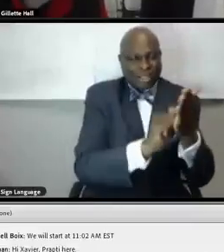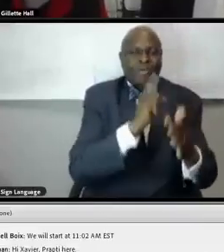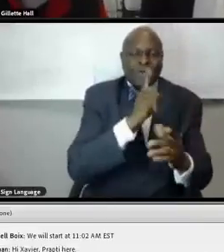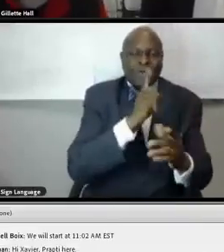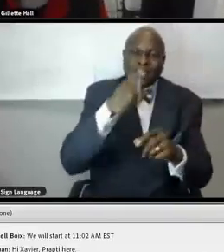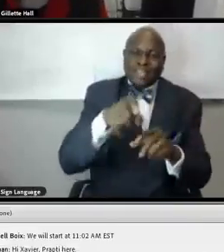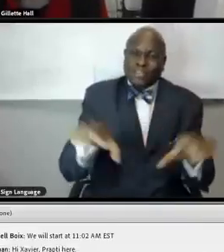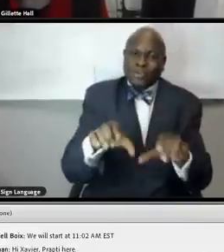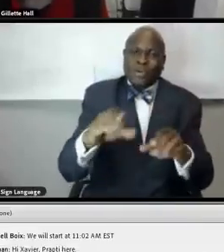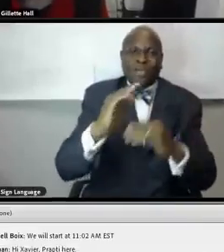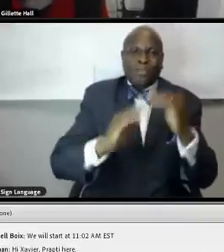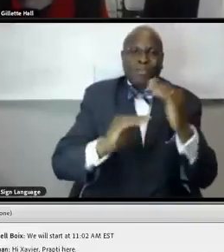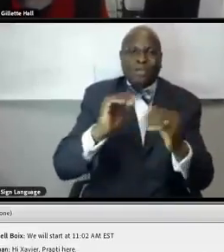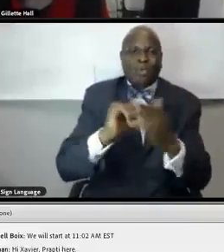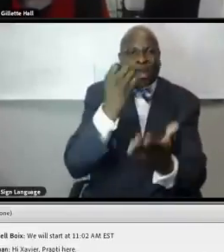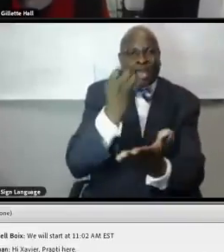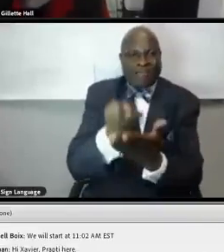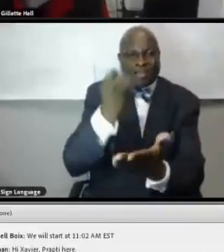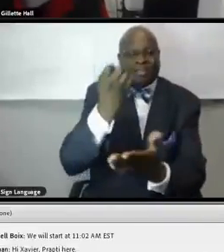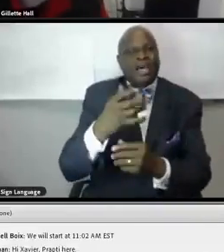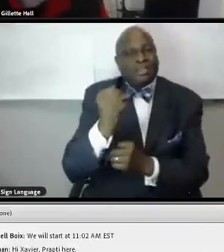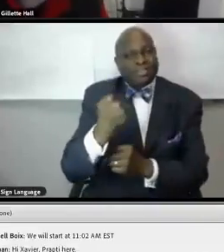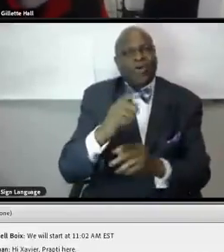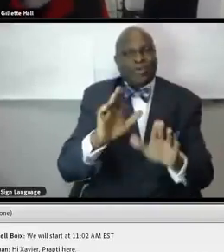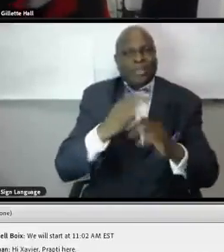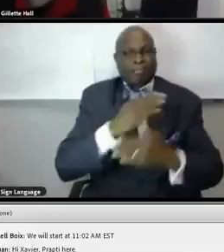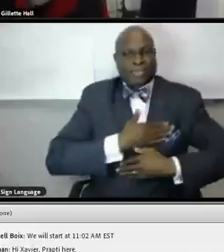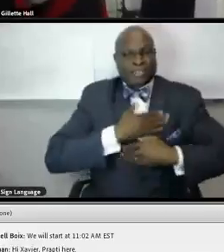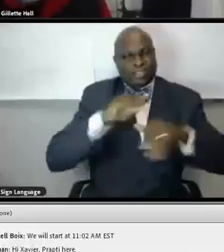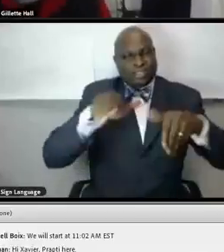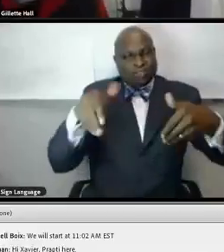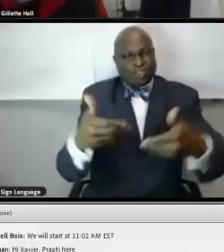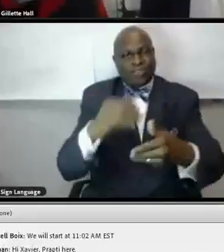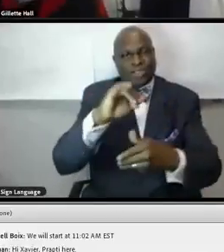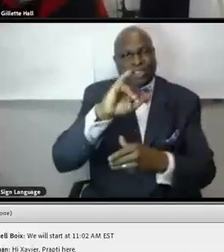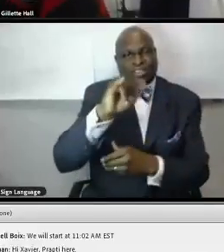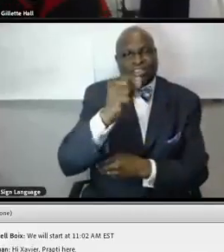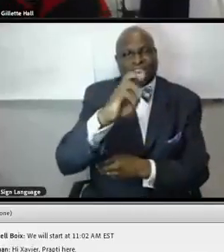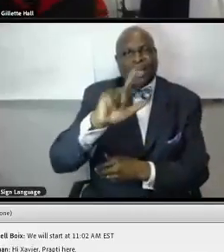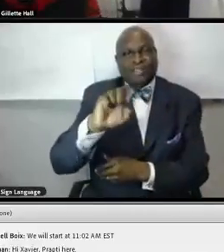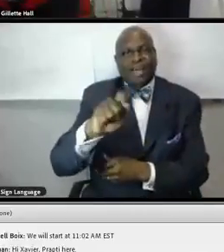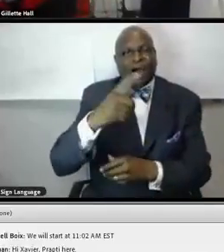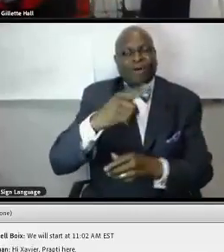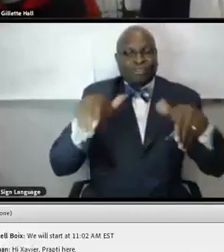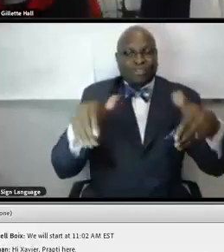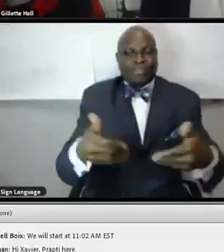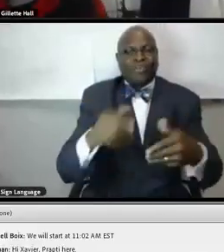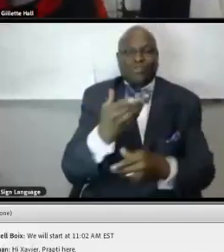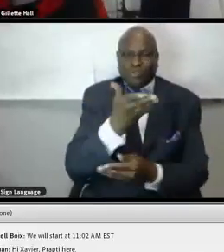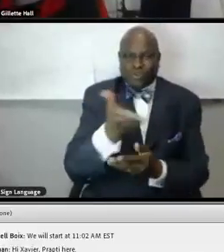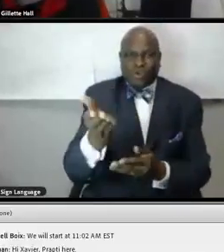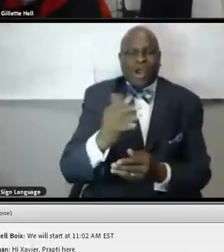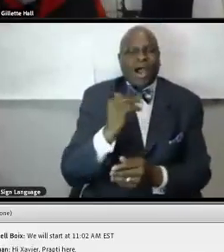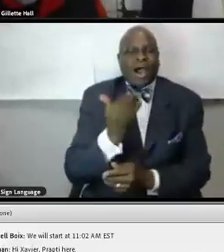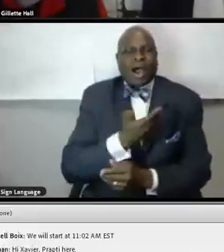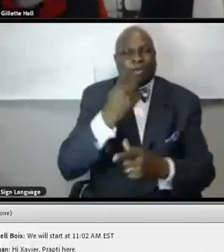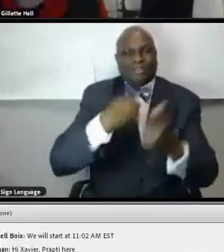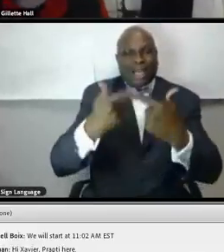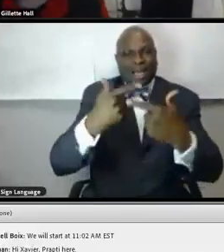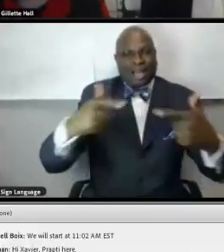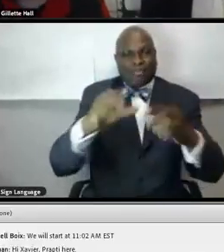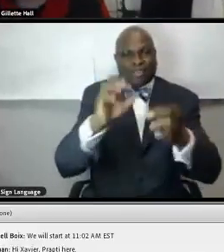really need to do is to build more of the evidence. So great pleasure in introducing Gillette. I also wanted to introduce to you our